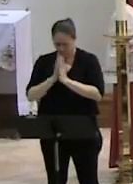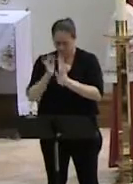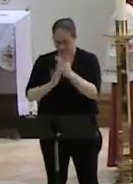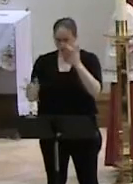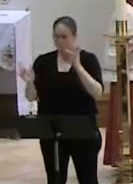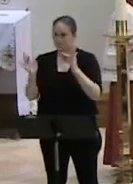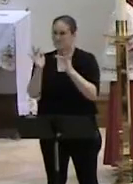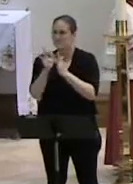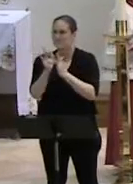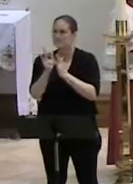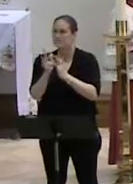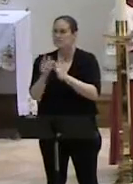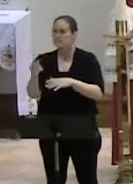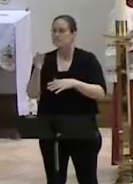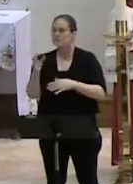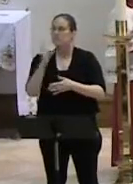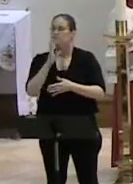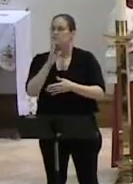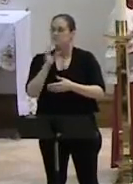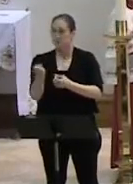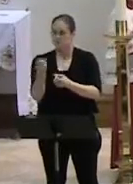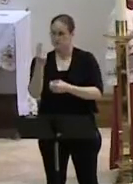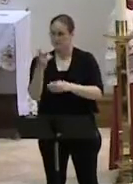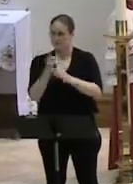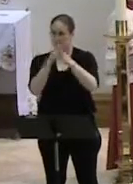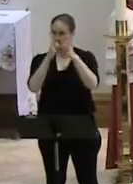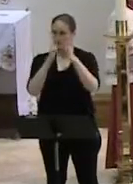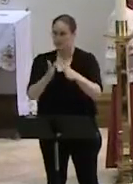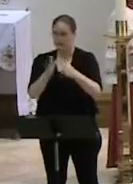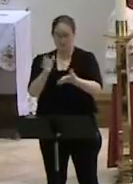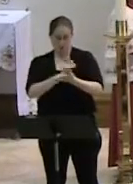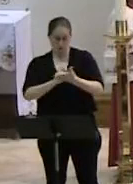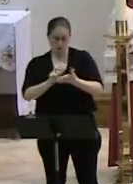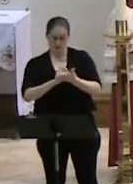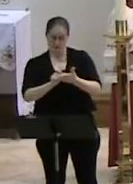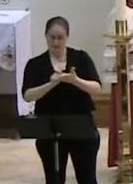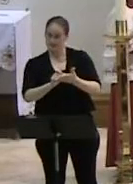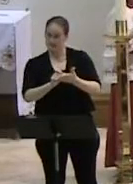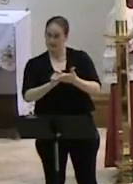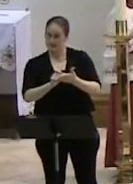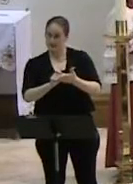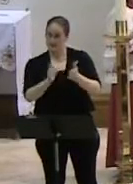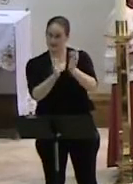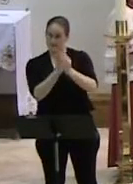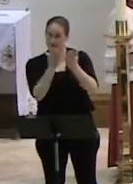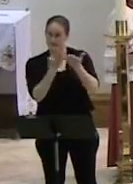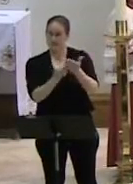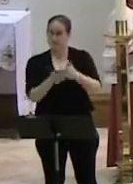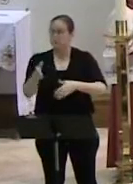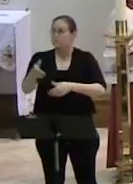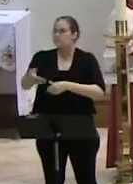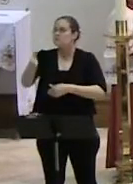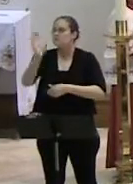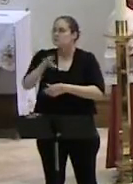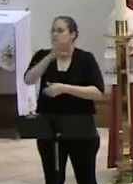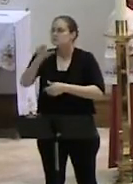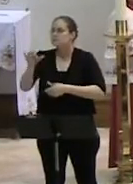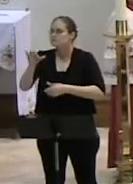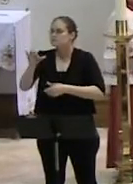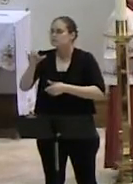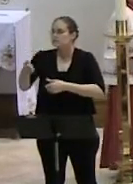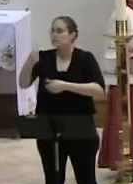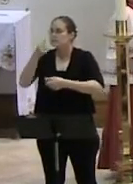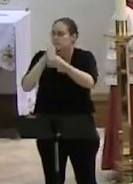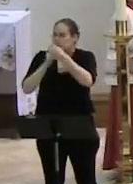Jesus said to his disciples, "Thus it is written that the Christ would suffer and rise from the dead on the third